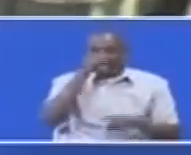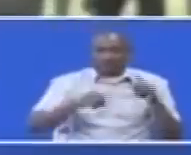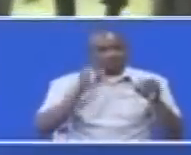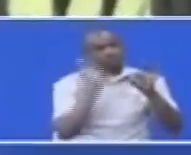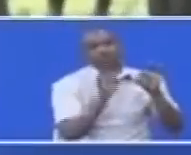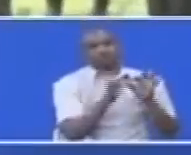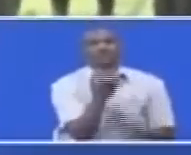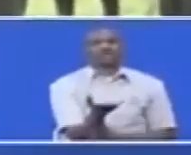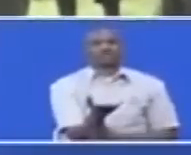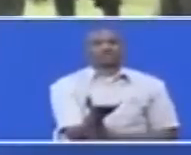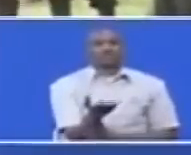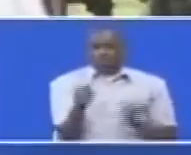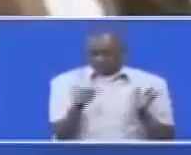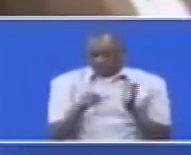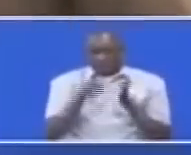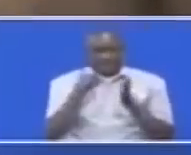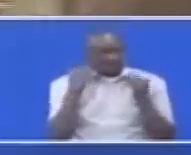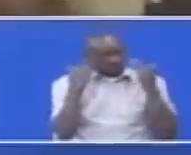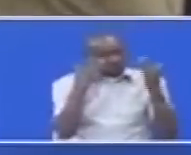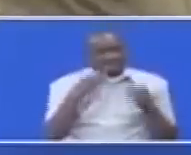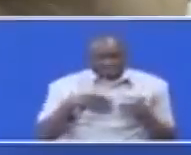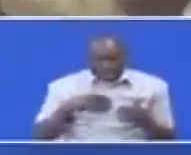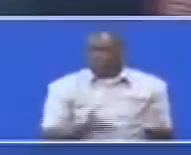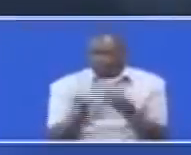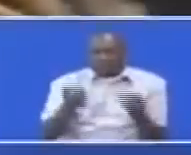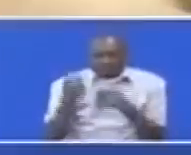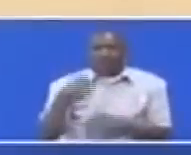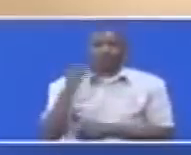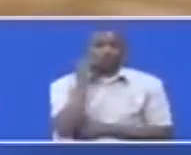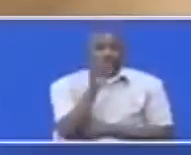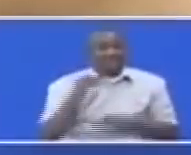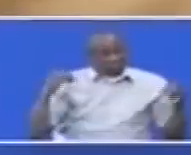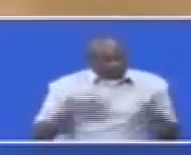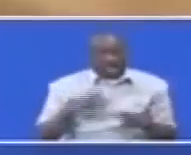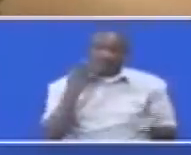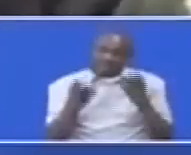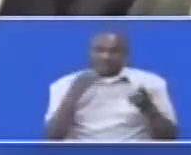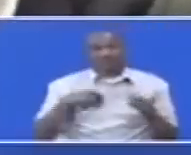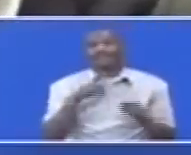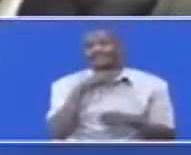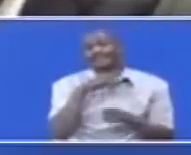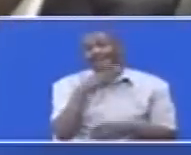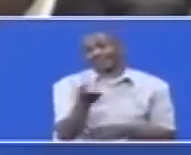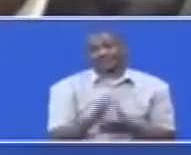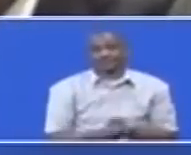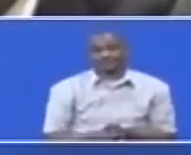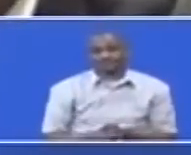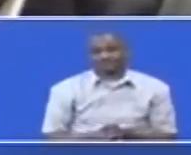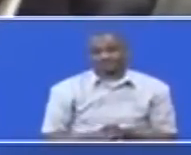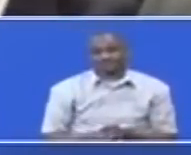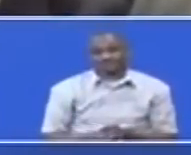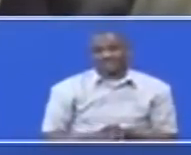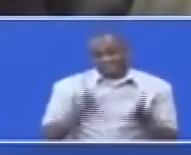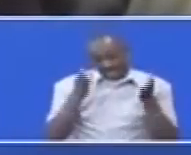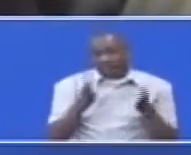ablaze. Tension is high in the area with people fleeing their villages for fear of reprisal attacks. Wameusia mashamba. Sasa